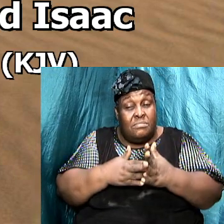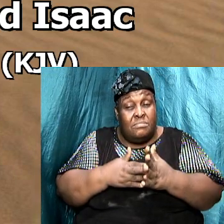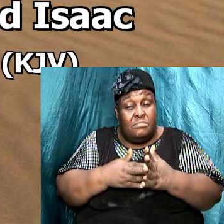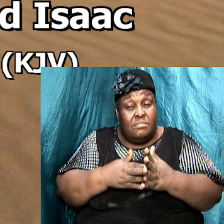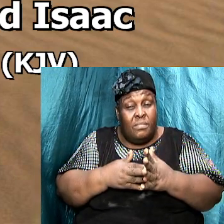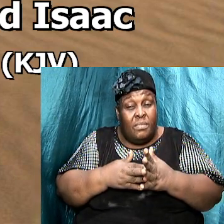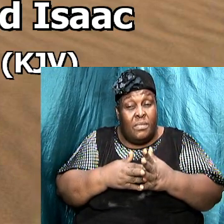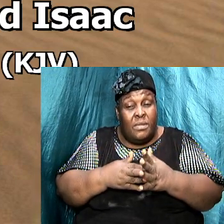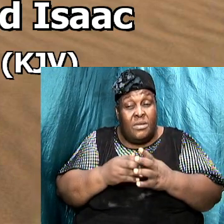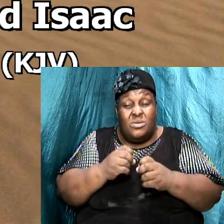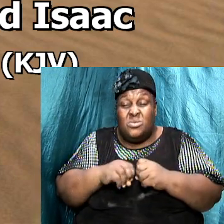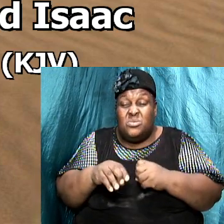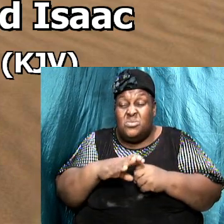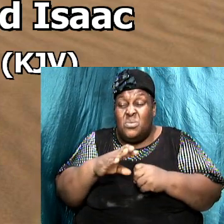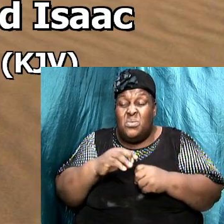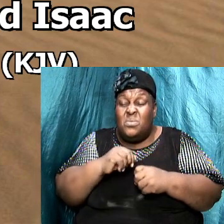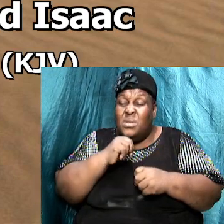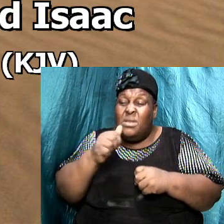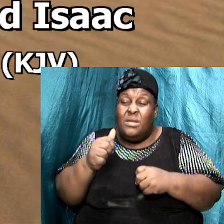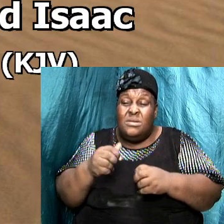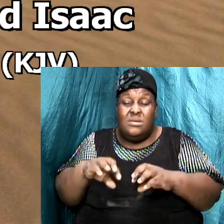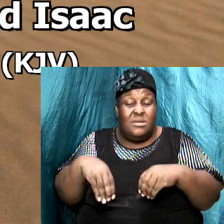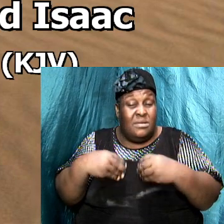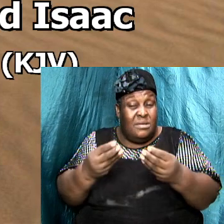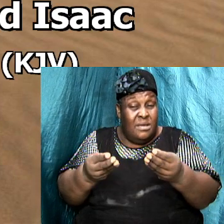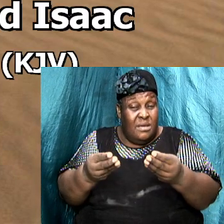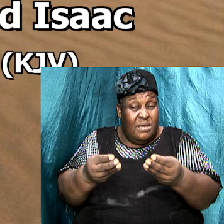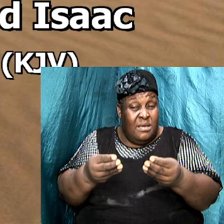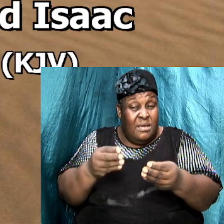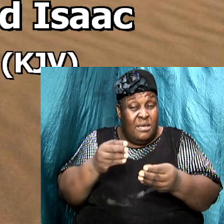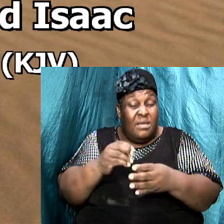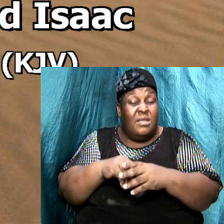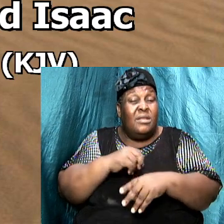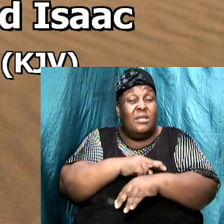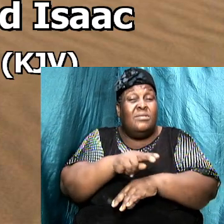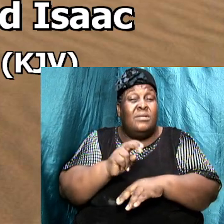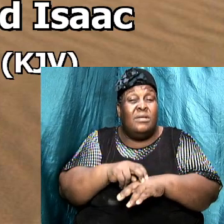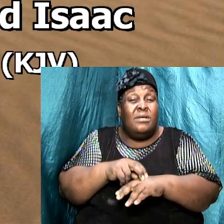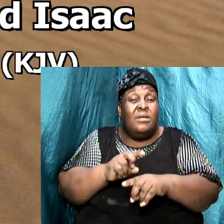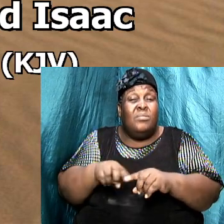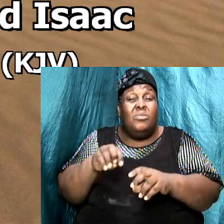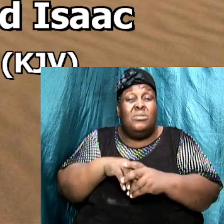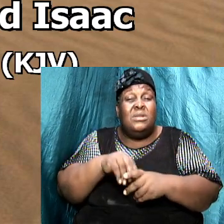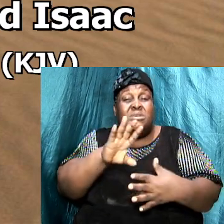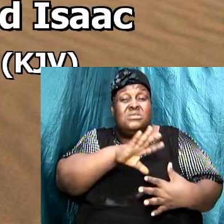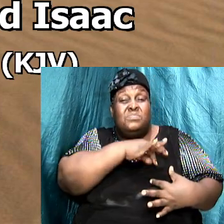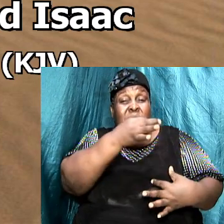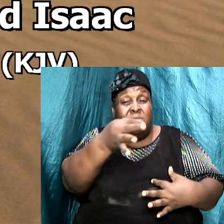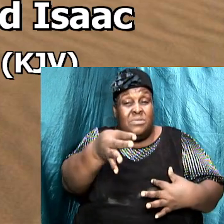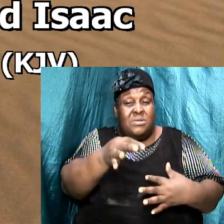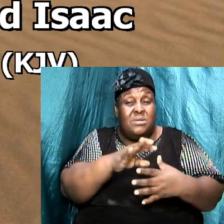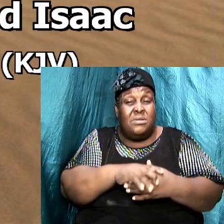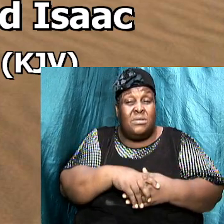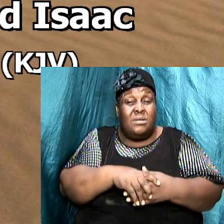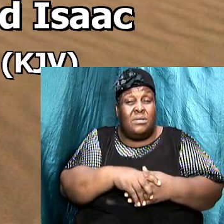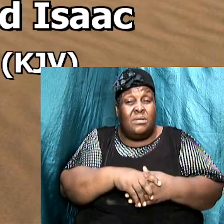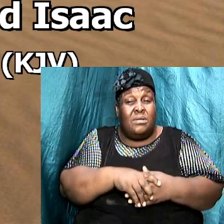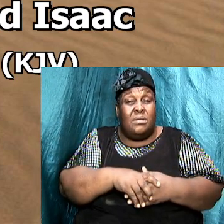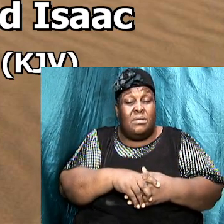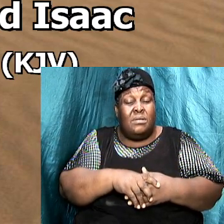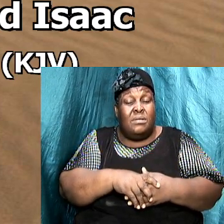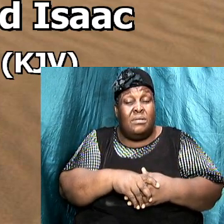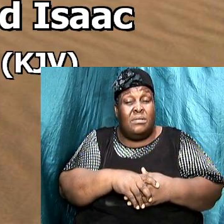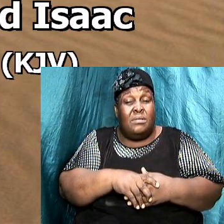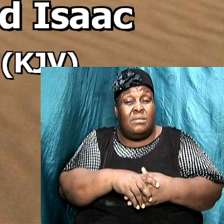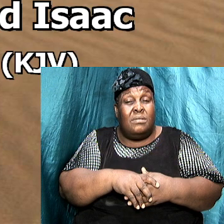So he did not offer him in the physical, but in the spirit. He was already